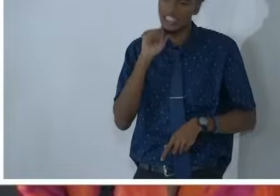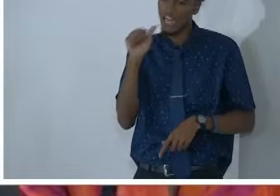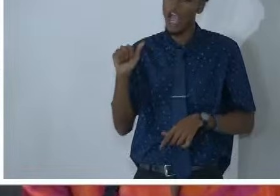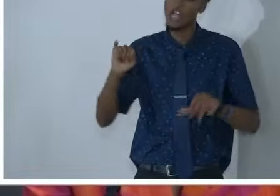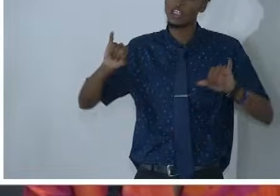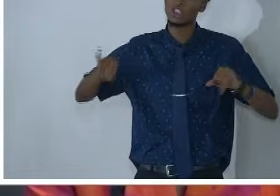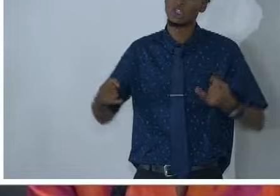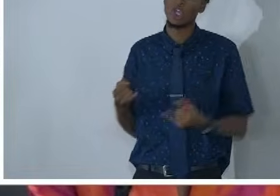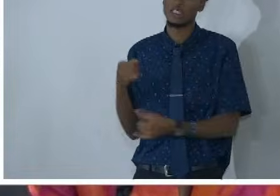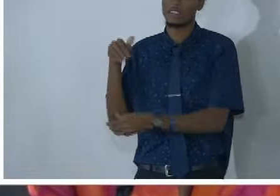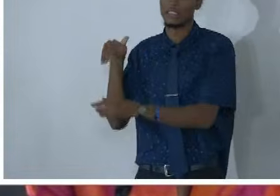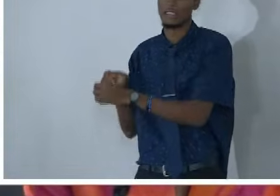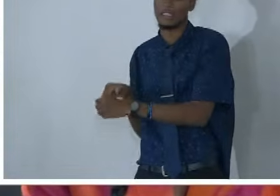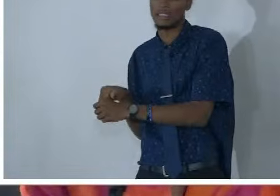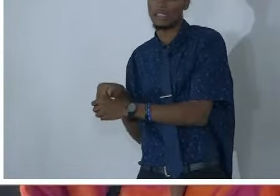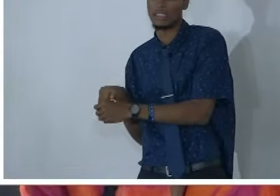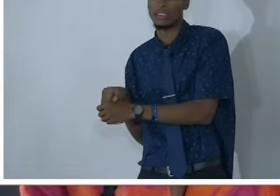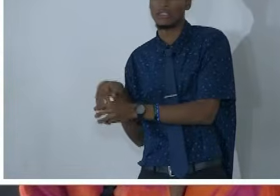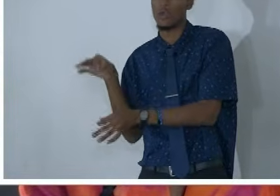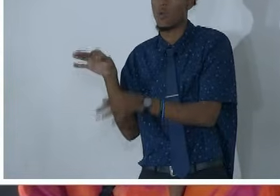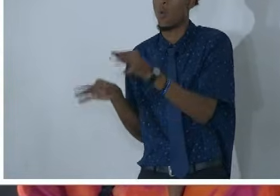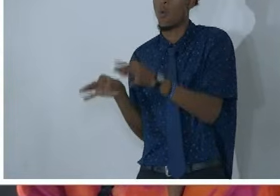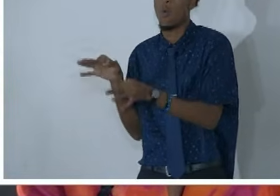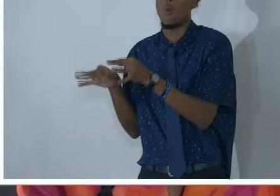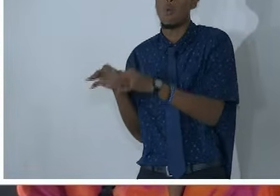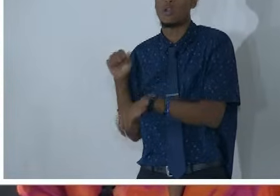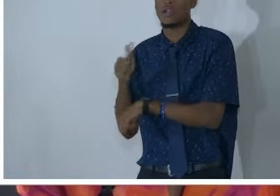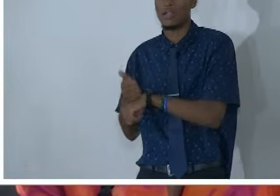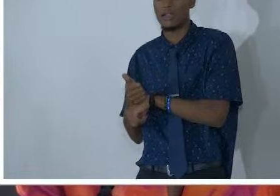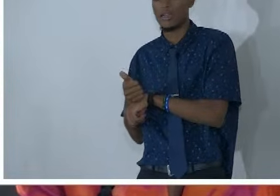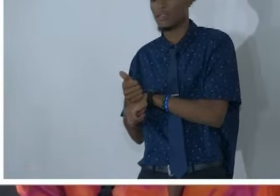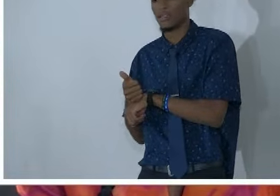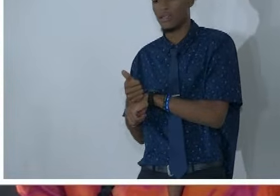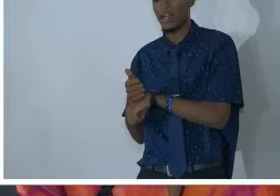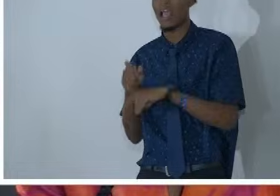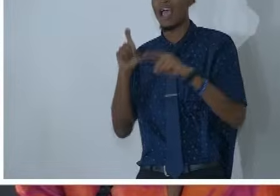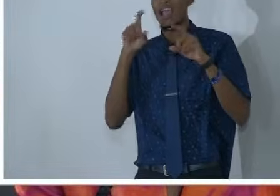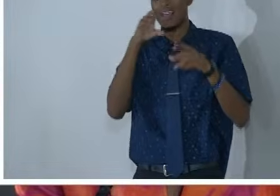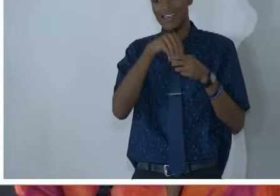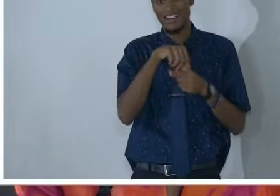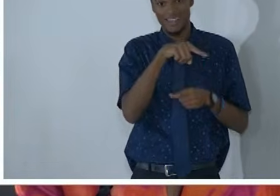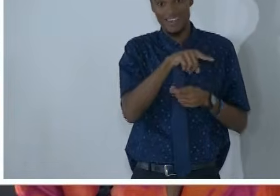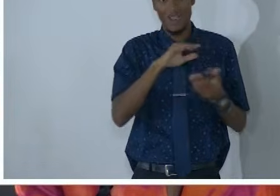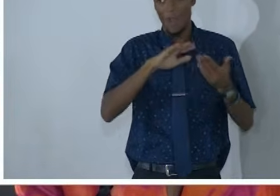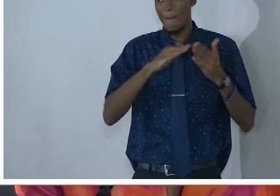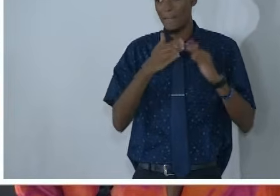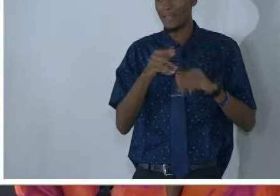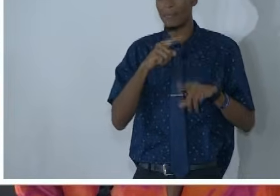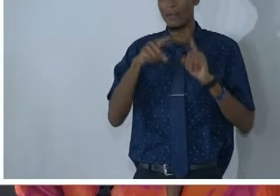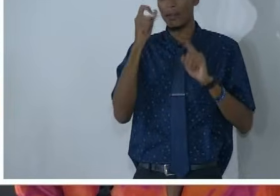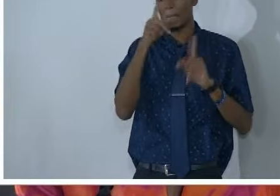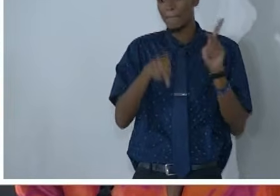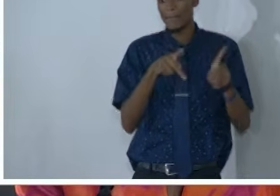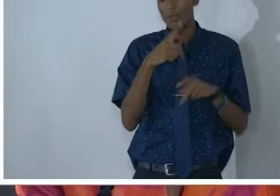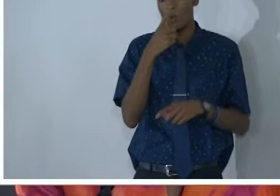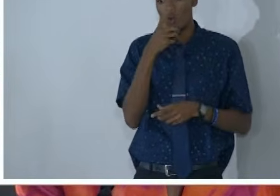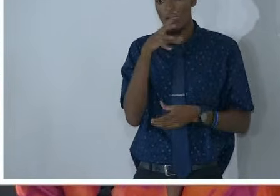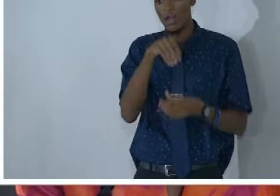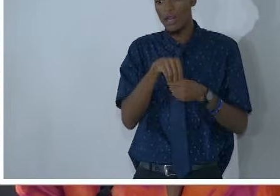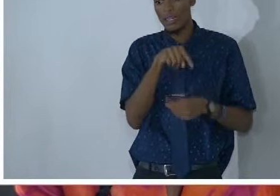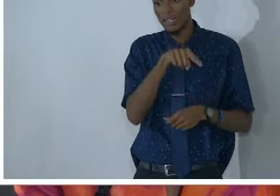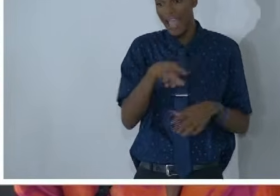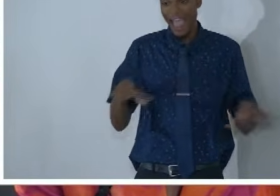the courts that these things take place. They take place in communities, and persons who are engaged in those